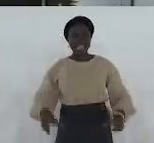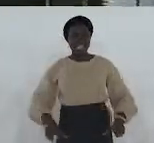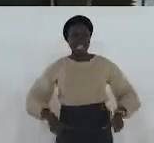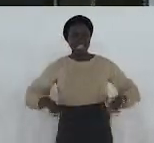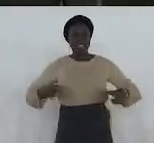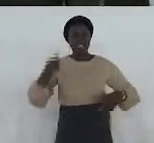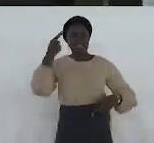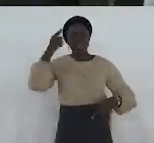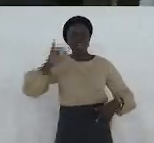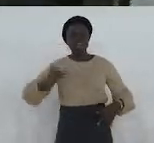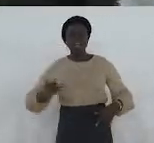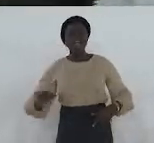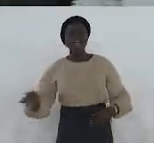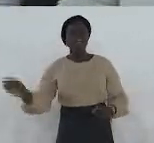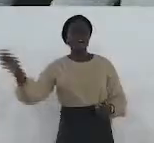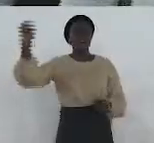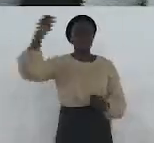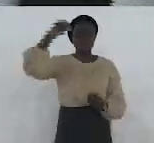my